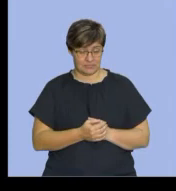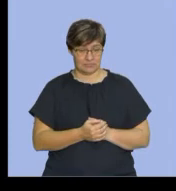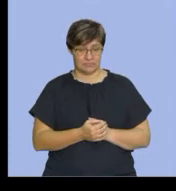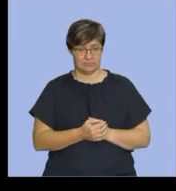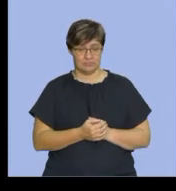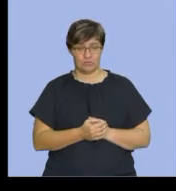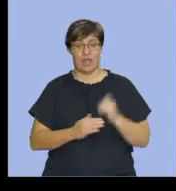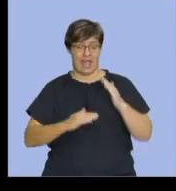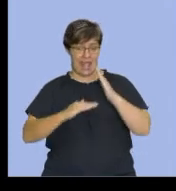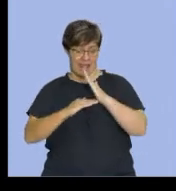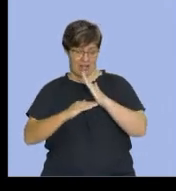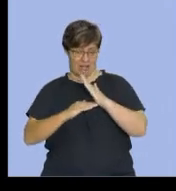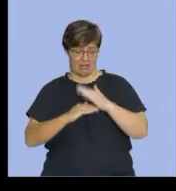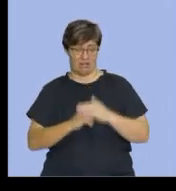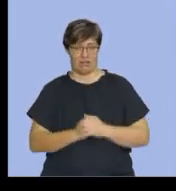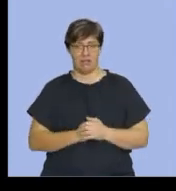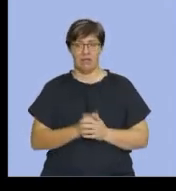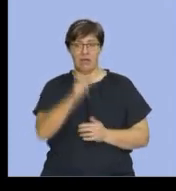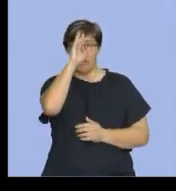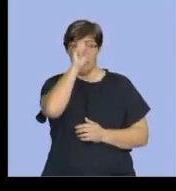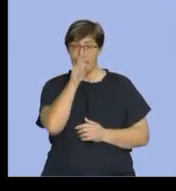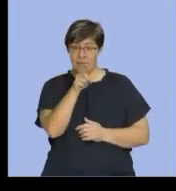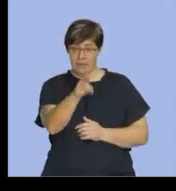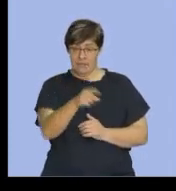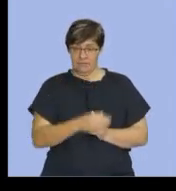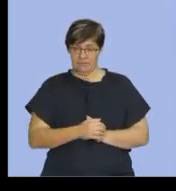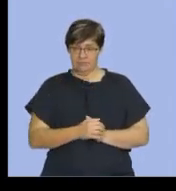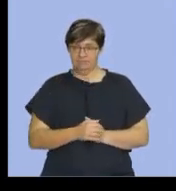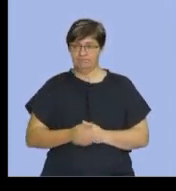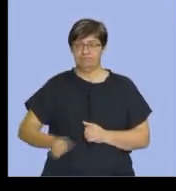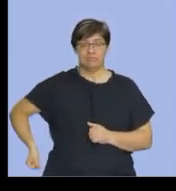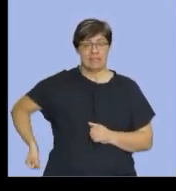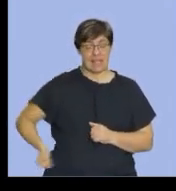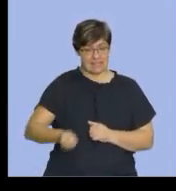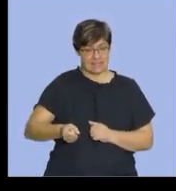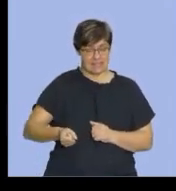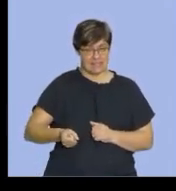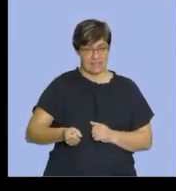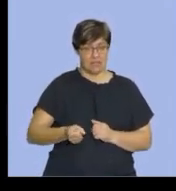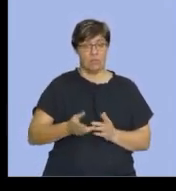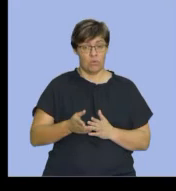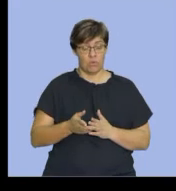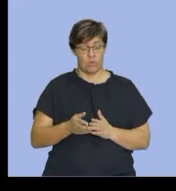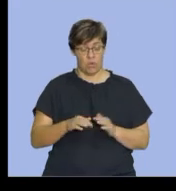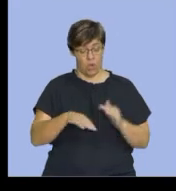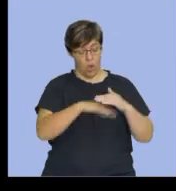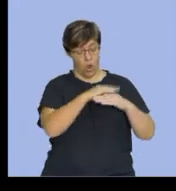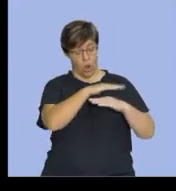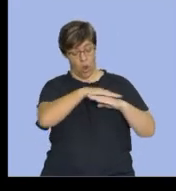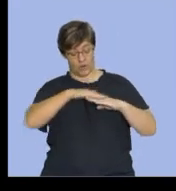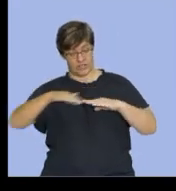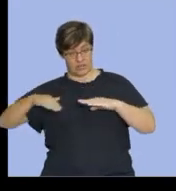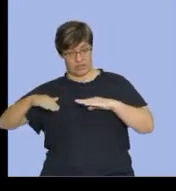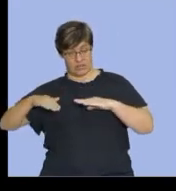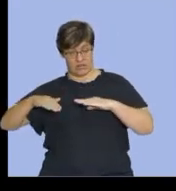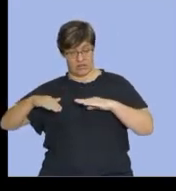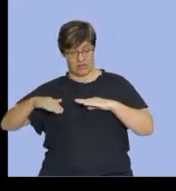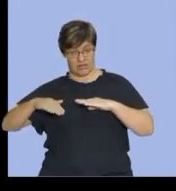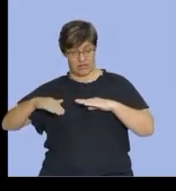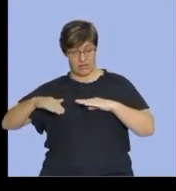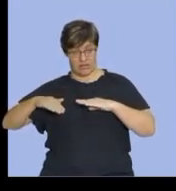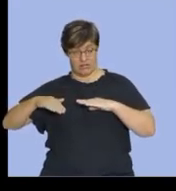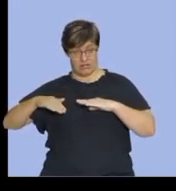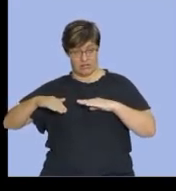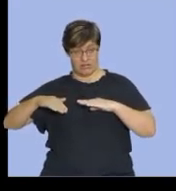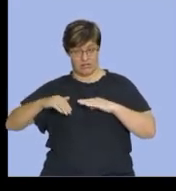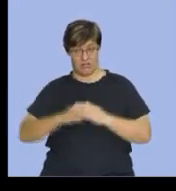It's at an angle. Remember, the suitcase is moving horizontally,